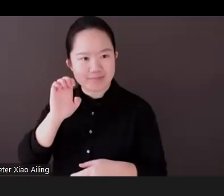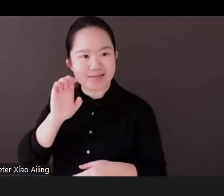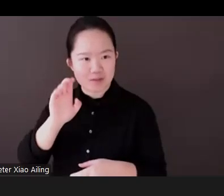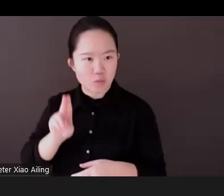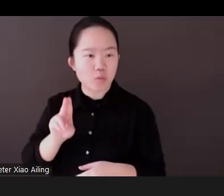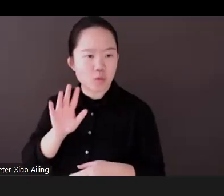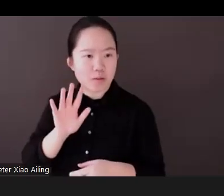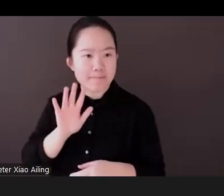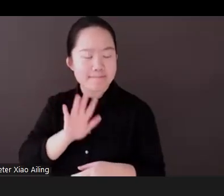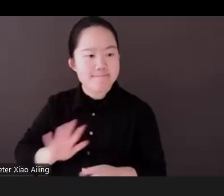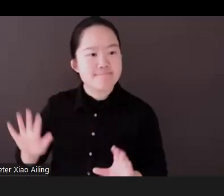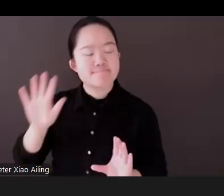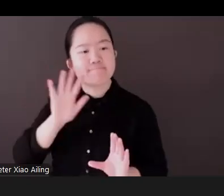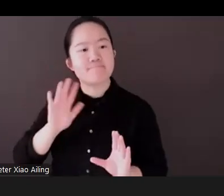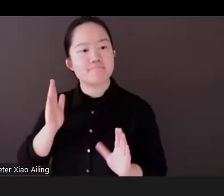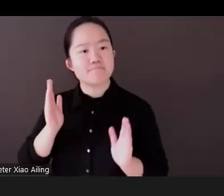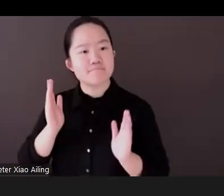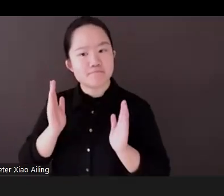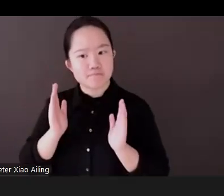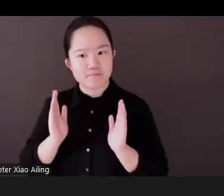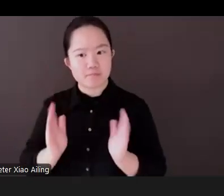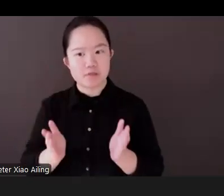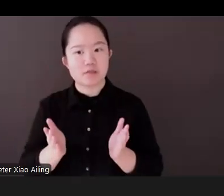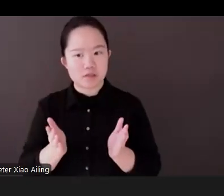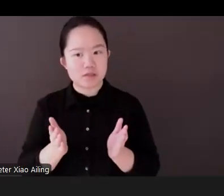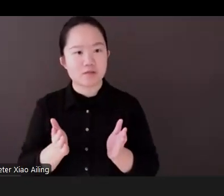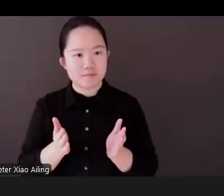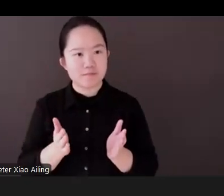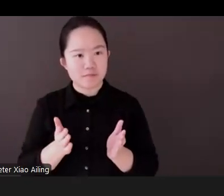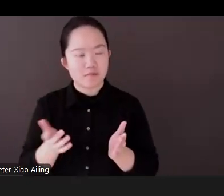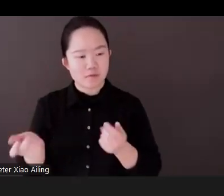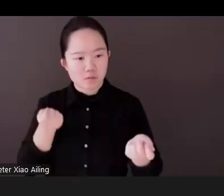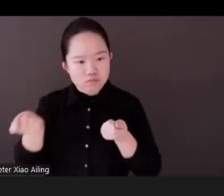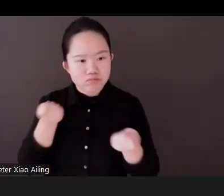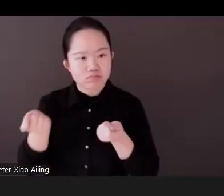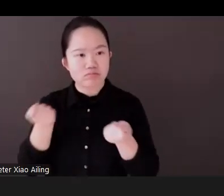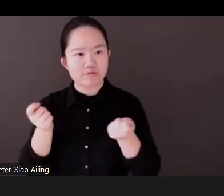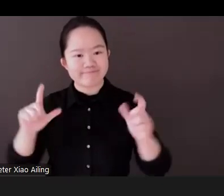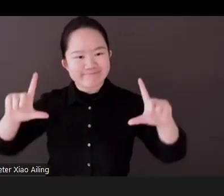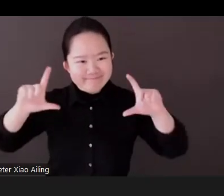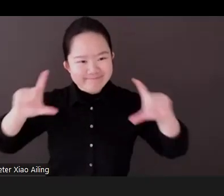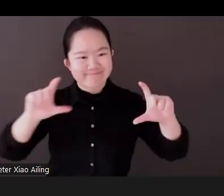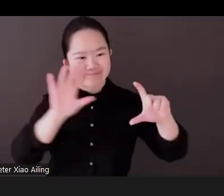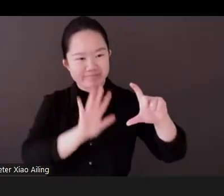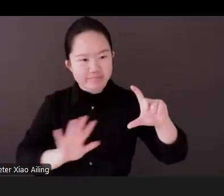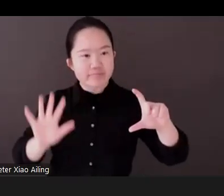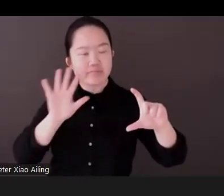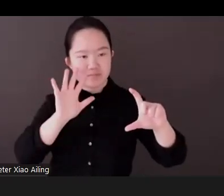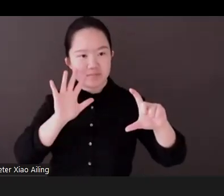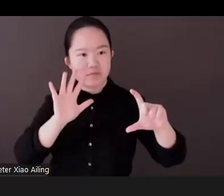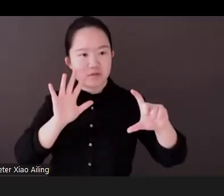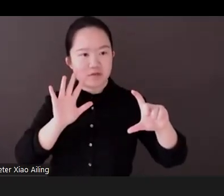area must have authorized representative in the European Union, and this